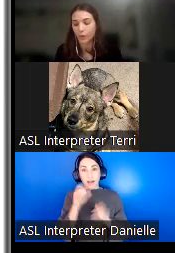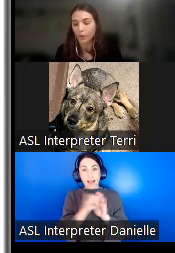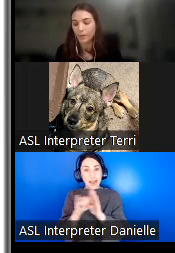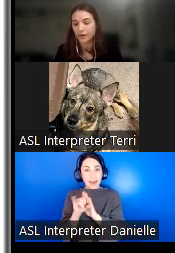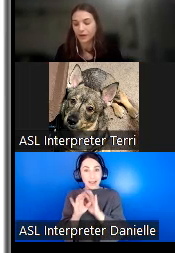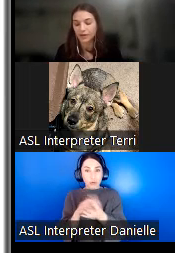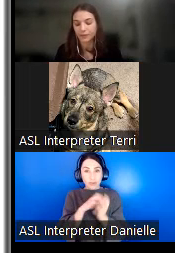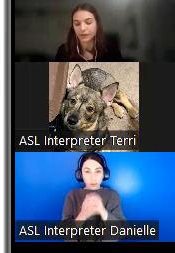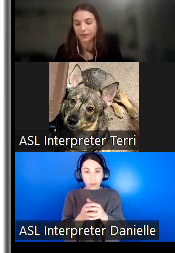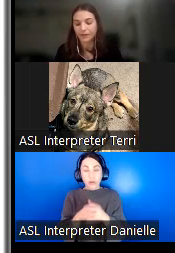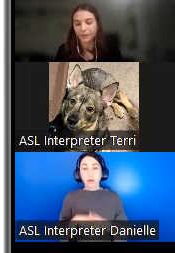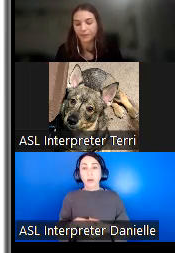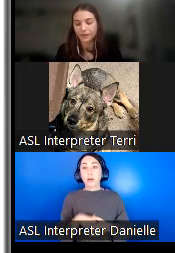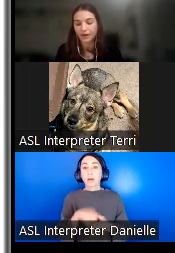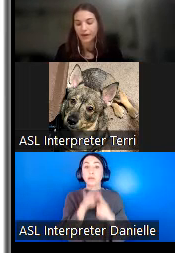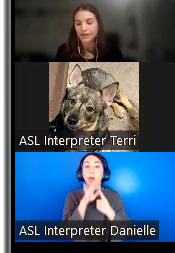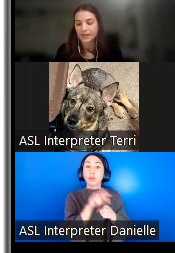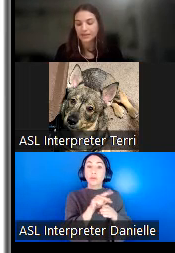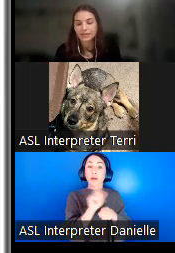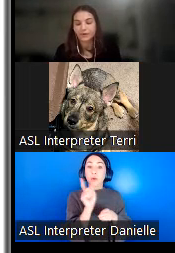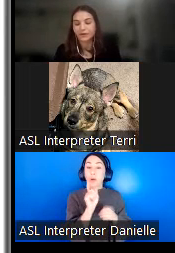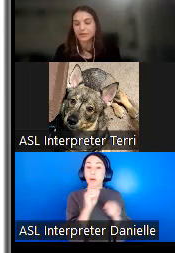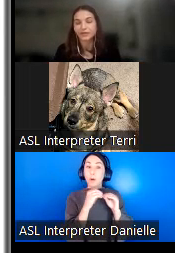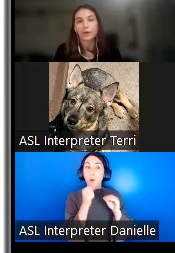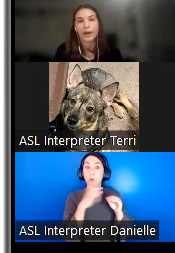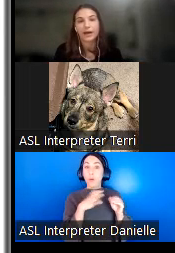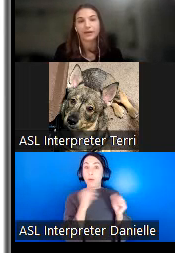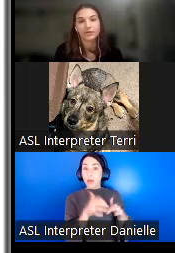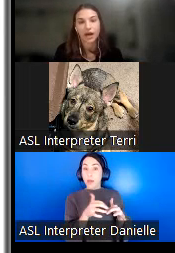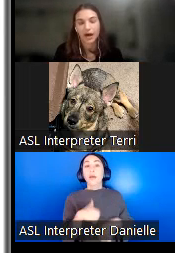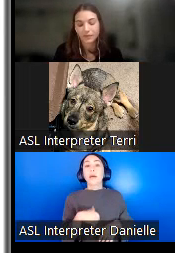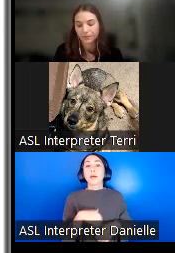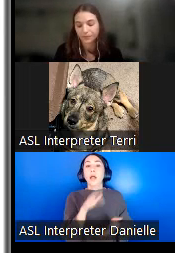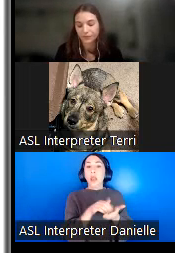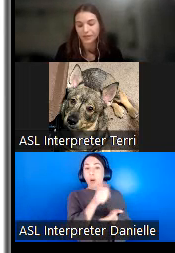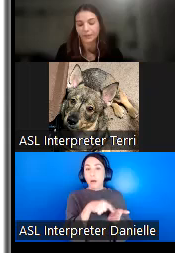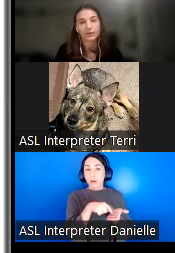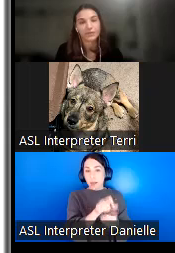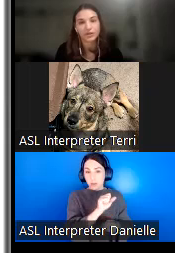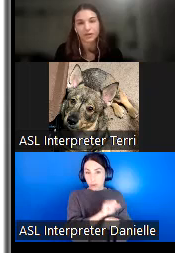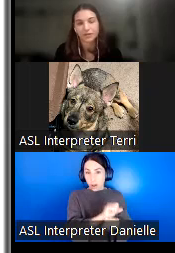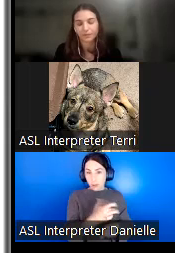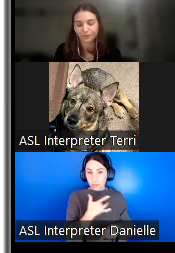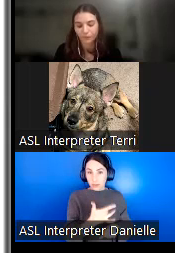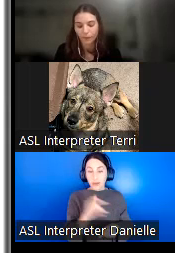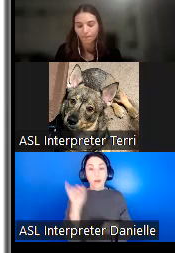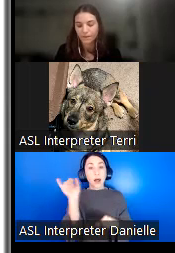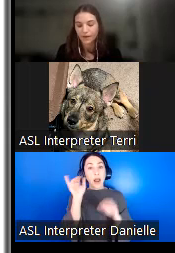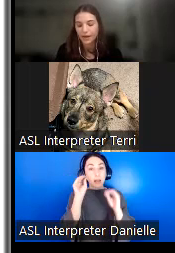professions where more women are typically in them tend to experience lower paying jobs, for example,